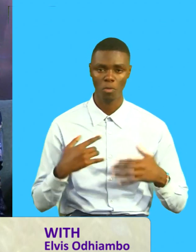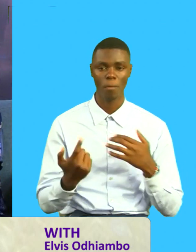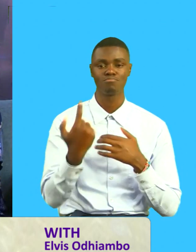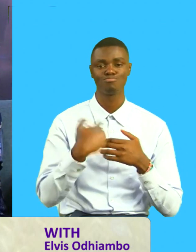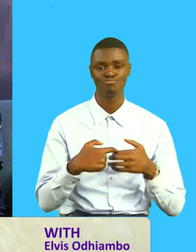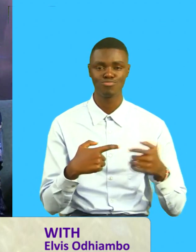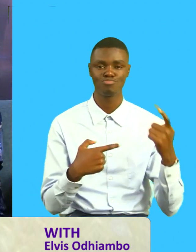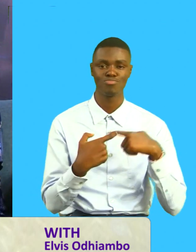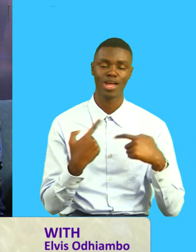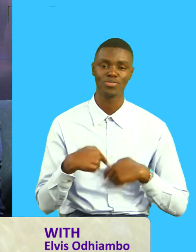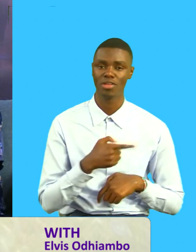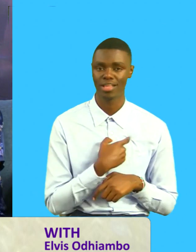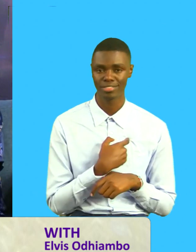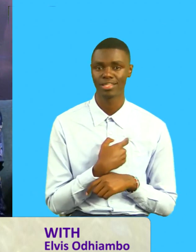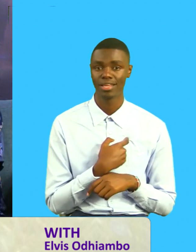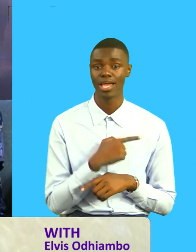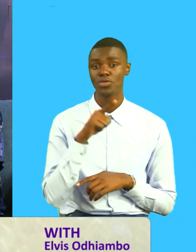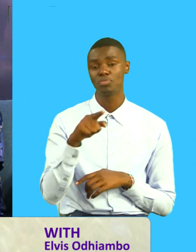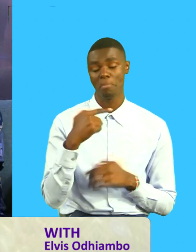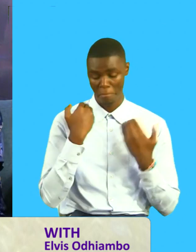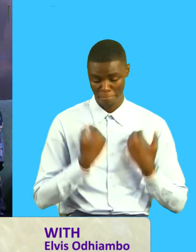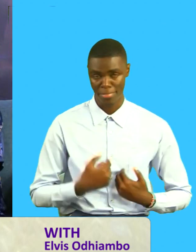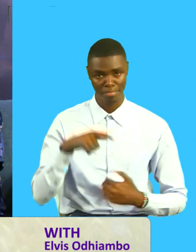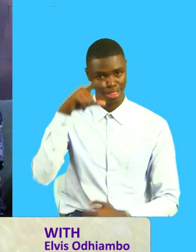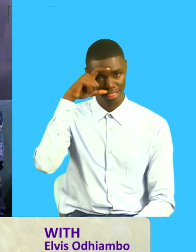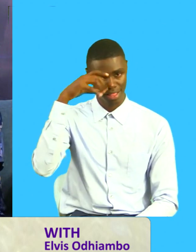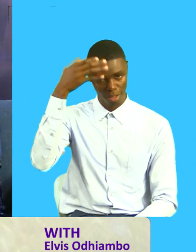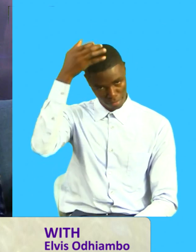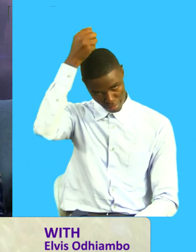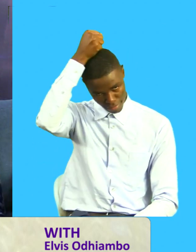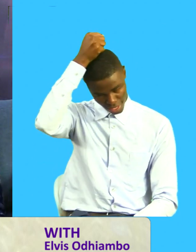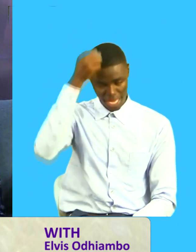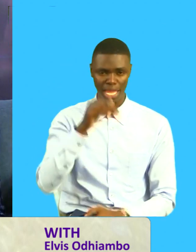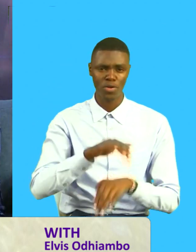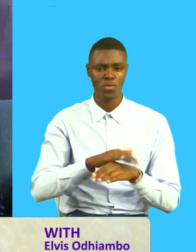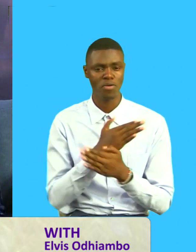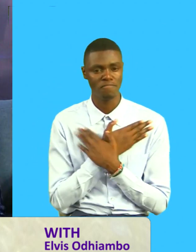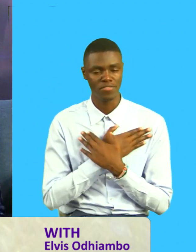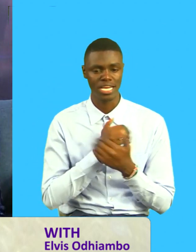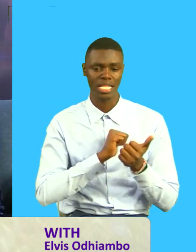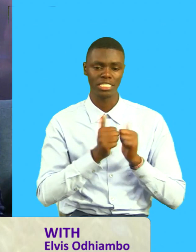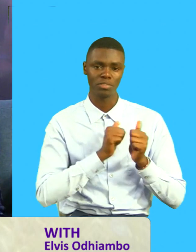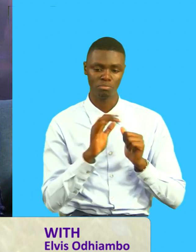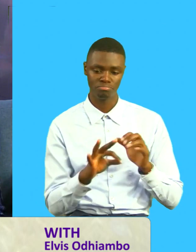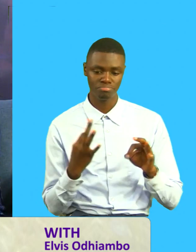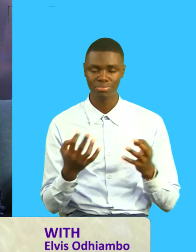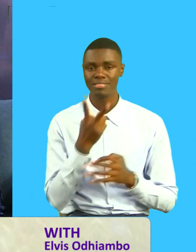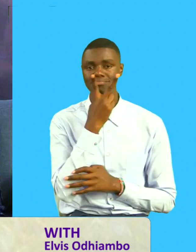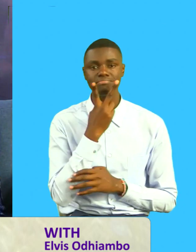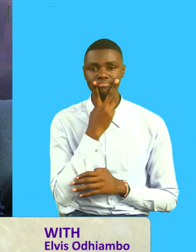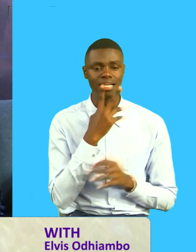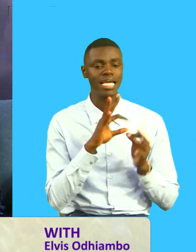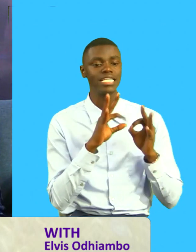and to join us. You've been with me, Bill Clinton Odhiambo, and my good friend and sport pundit Elvis Okinya. My sign language